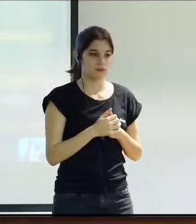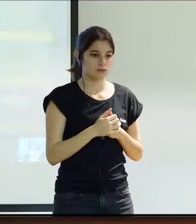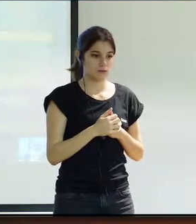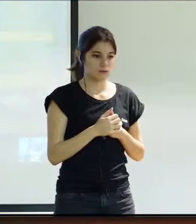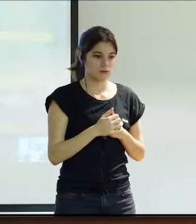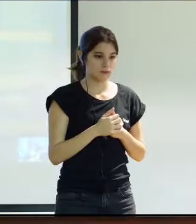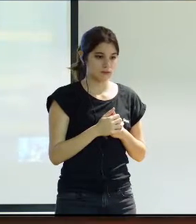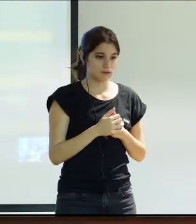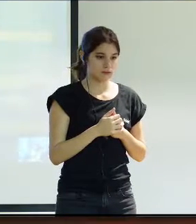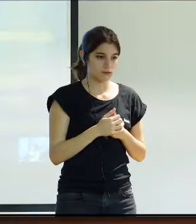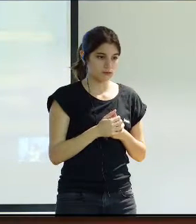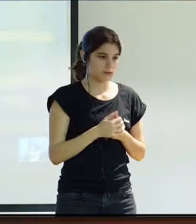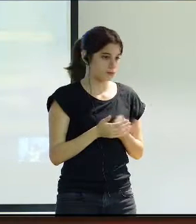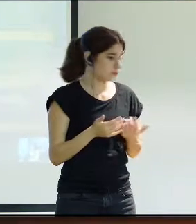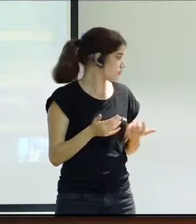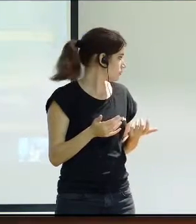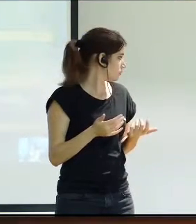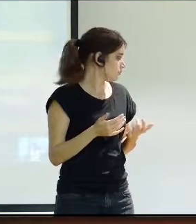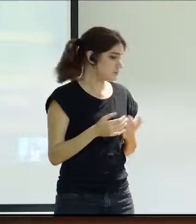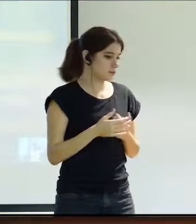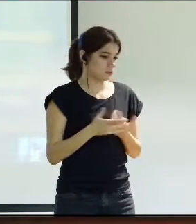in short, my